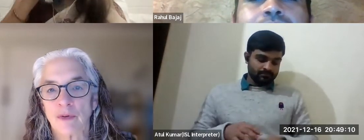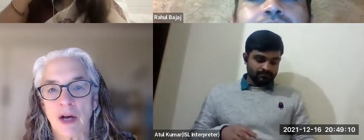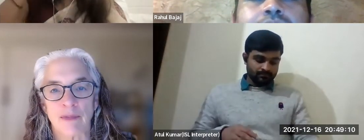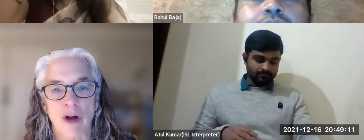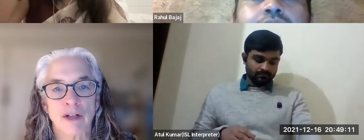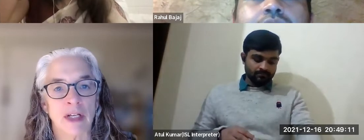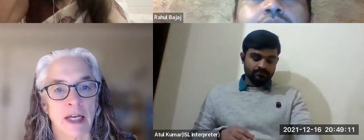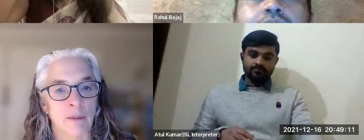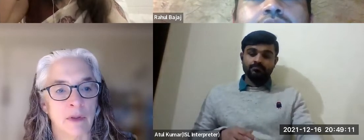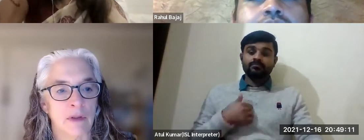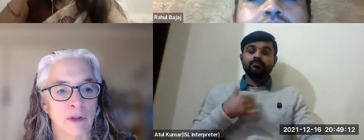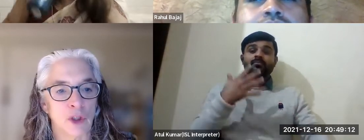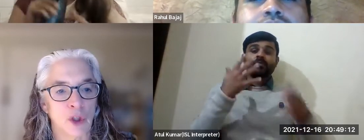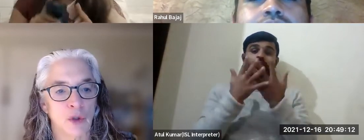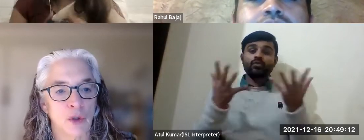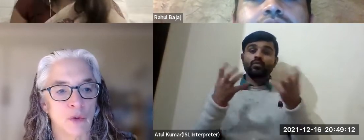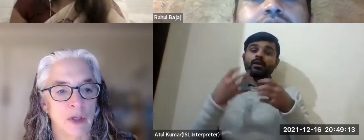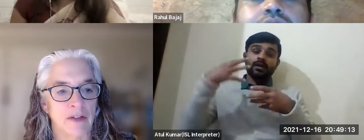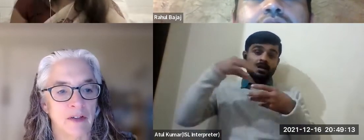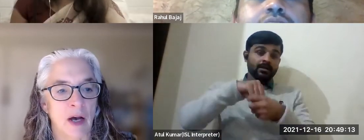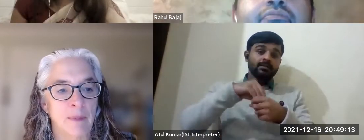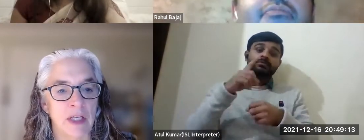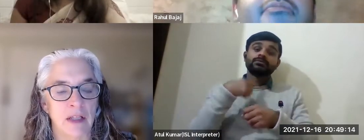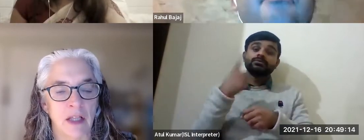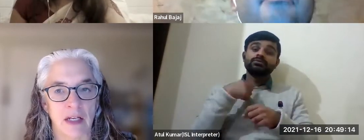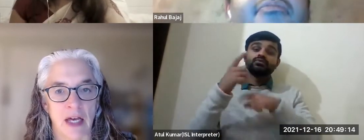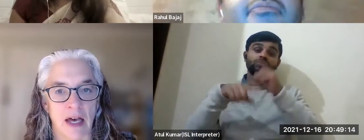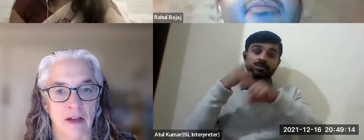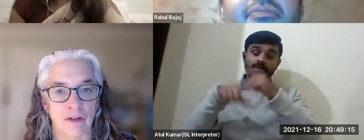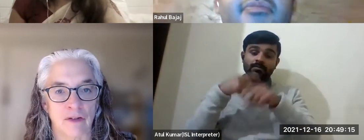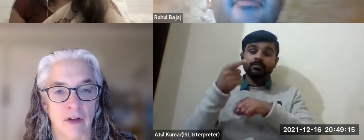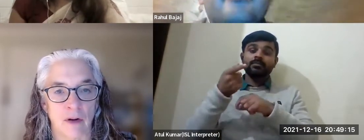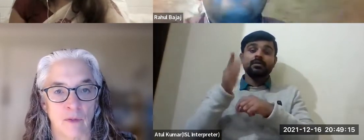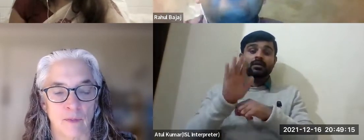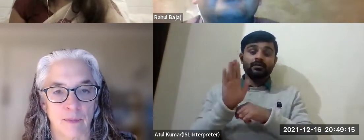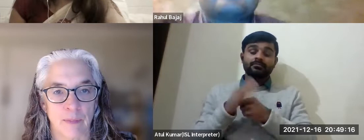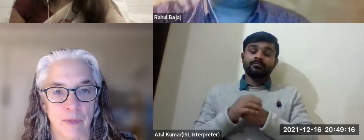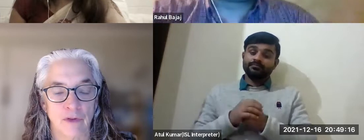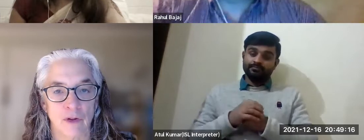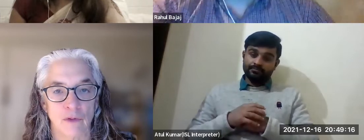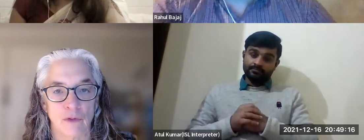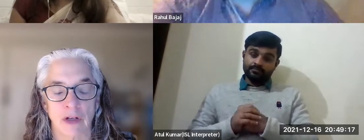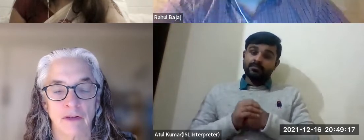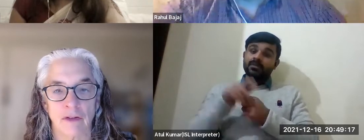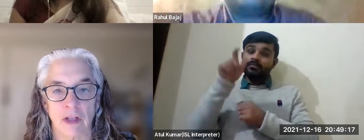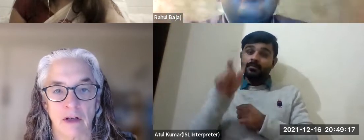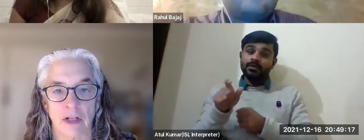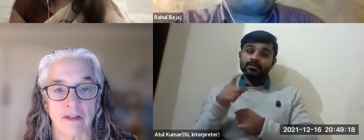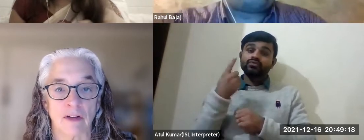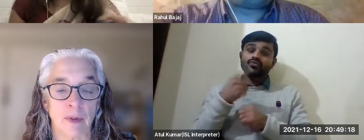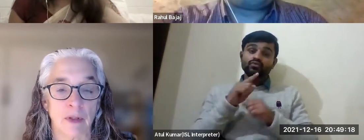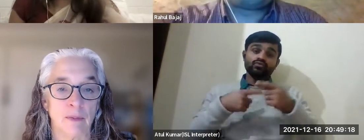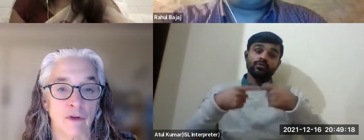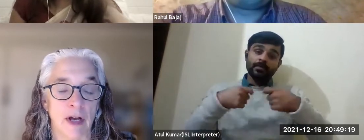just want to bring up Procter Gamble, who is a company that has a person who runs